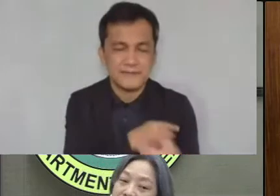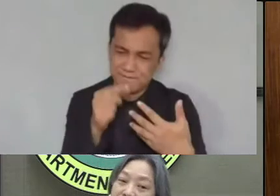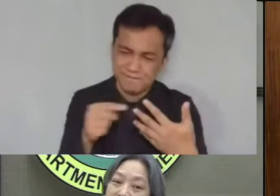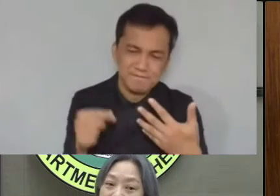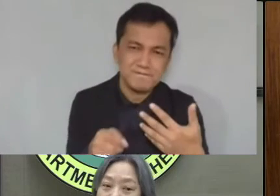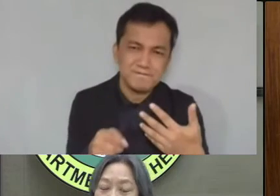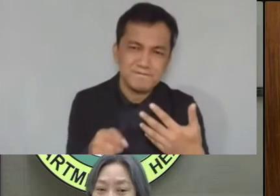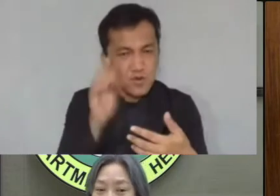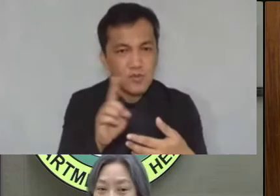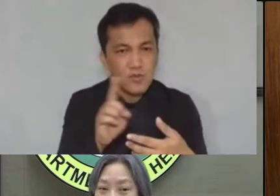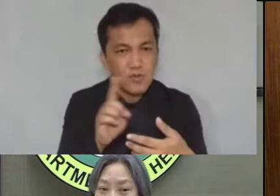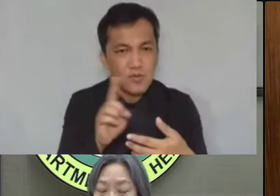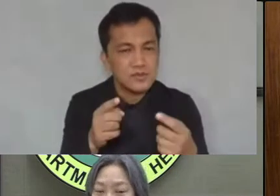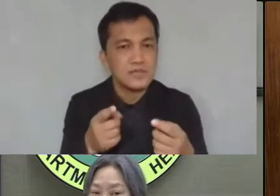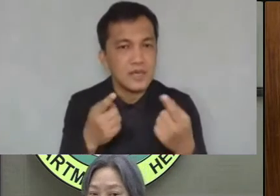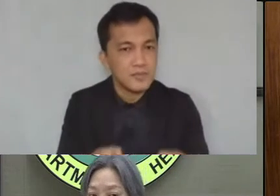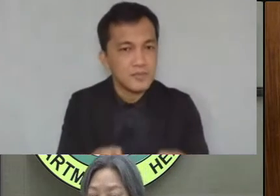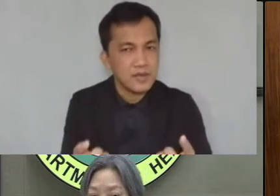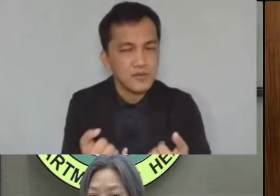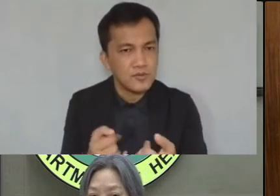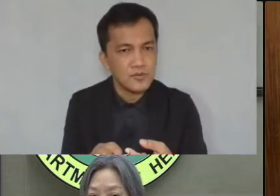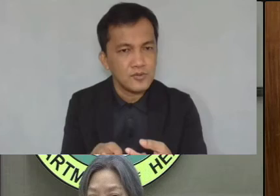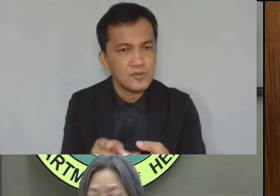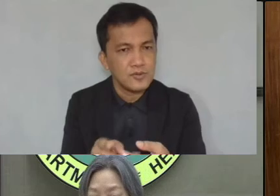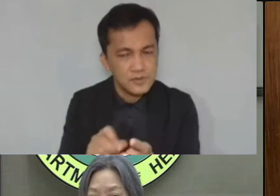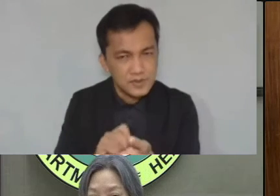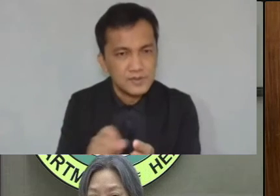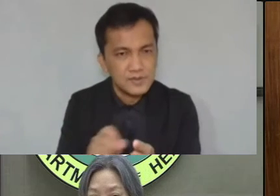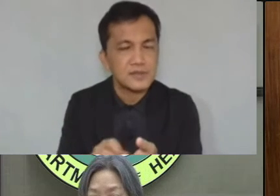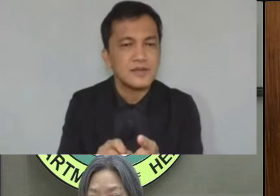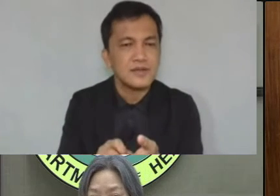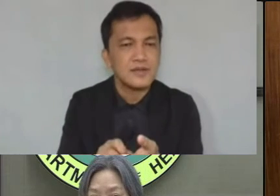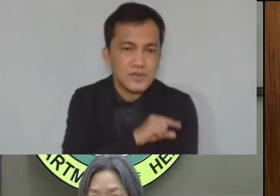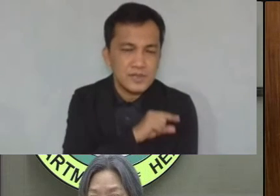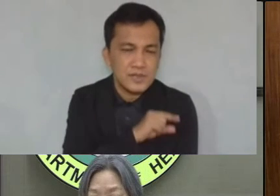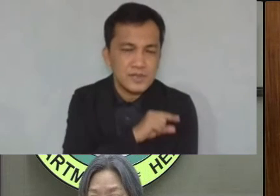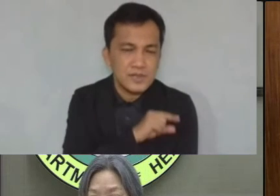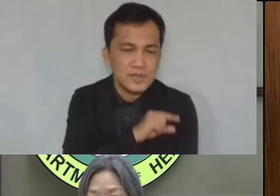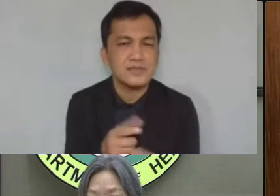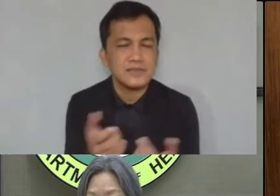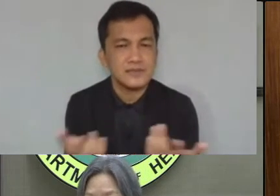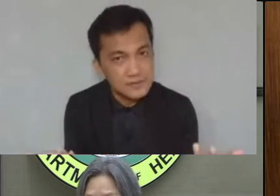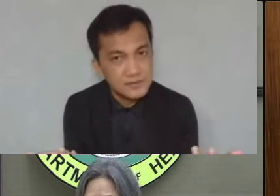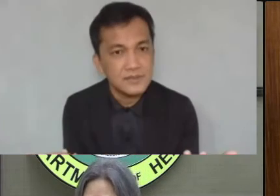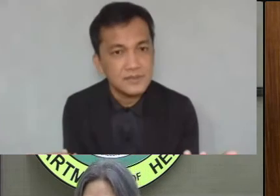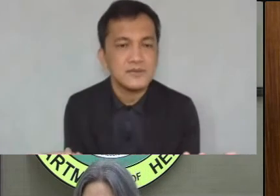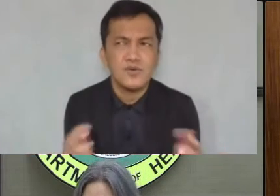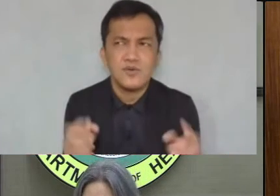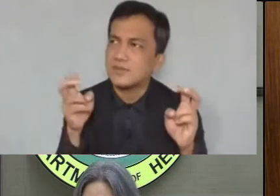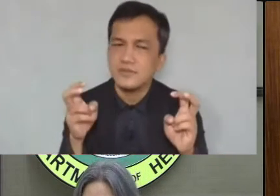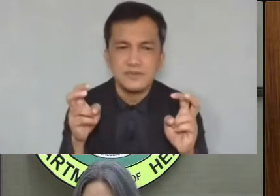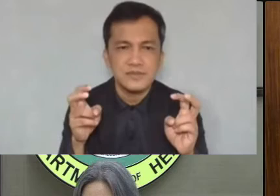they were using telerehab, etc. You know what's missing right now is people writing up all their telemed